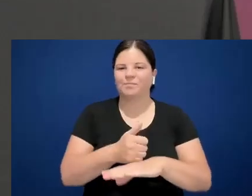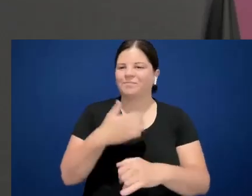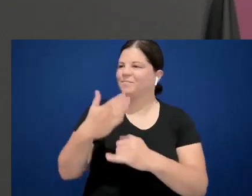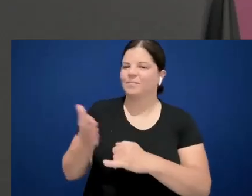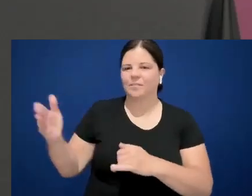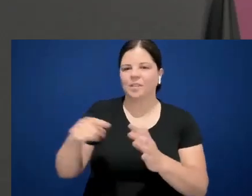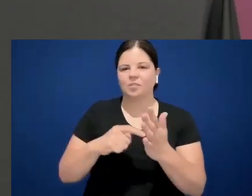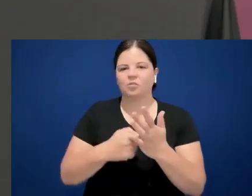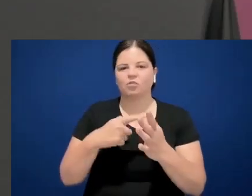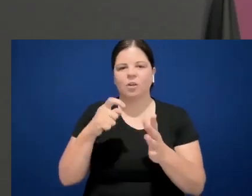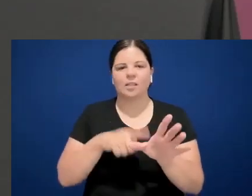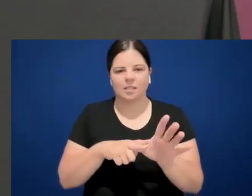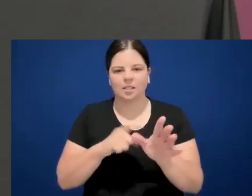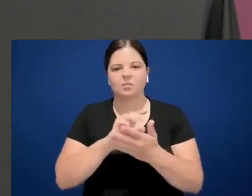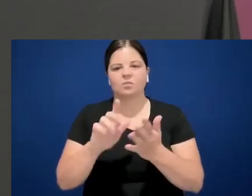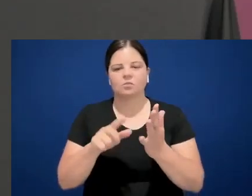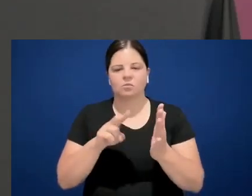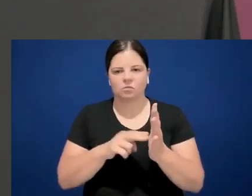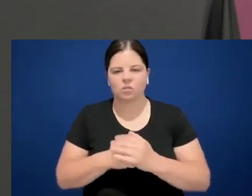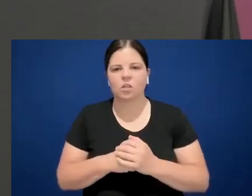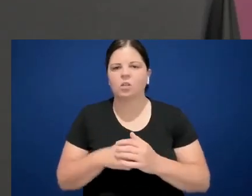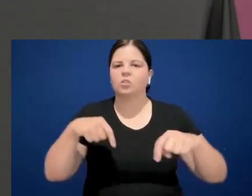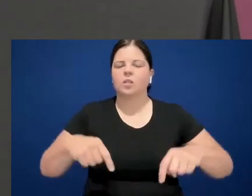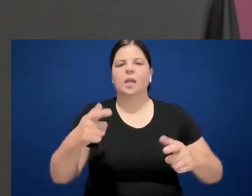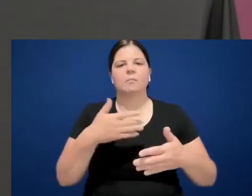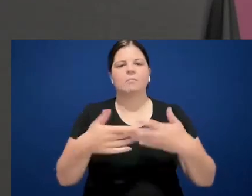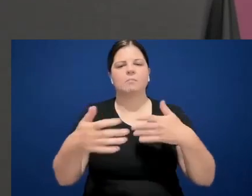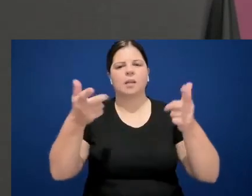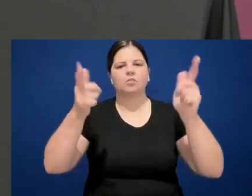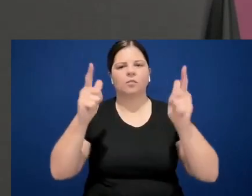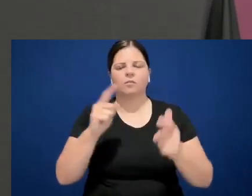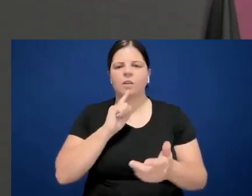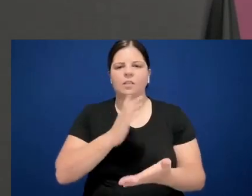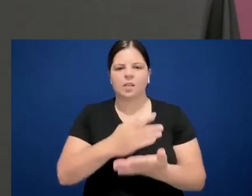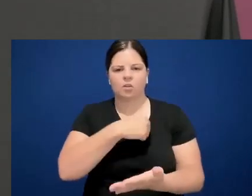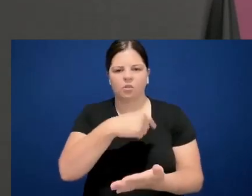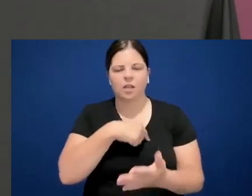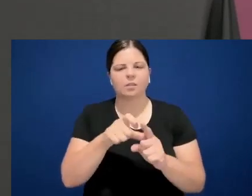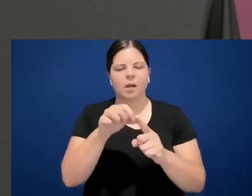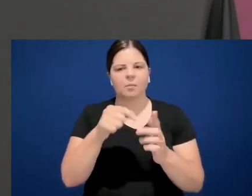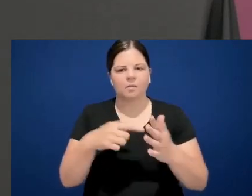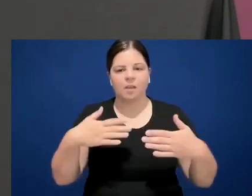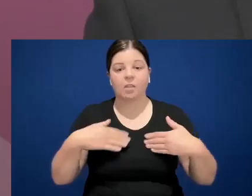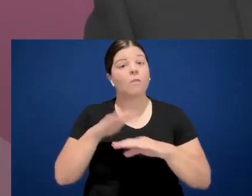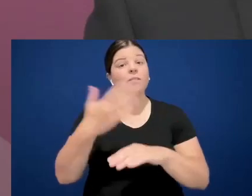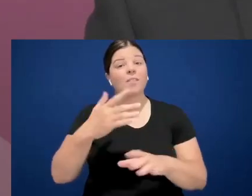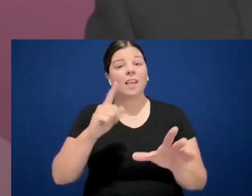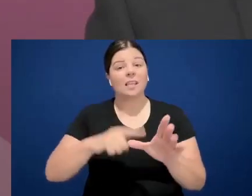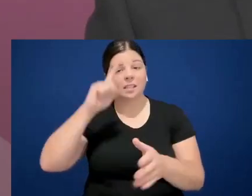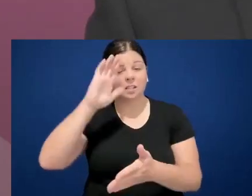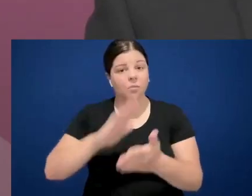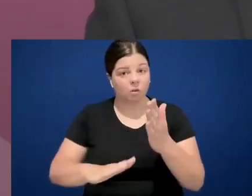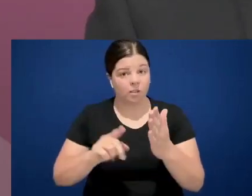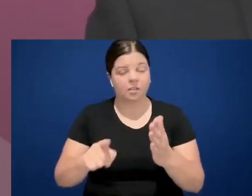is the Manager of Integrity at Department of Health, with over 15 years of experience in the integrity sector. Her